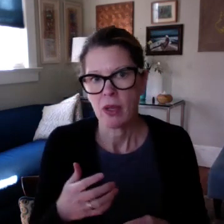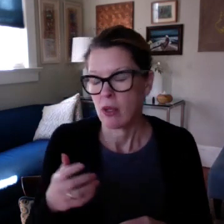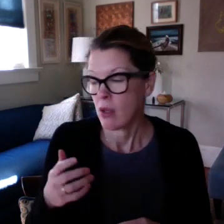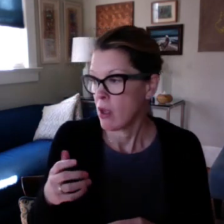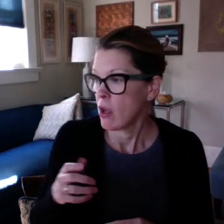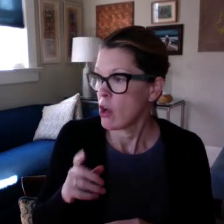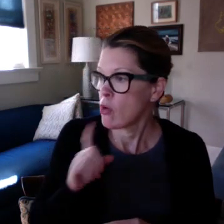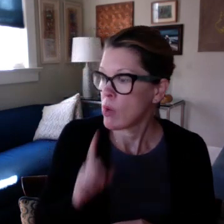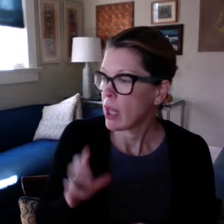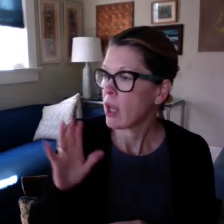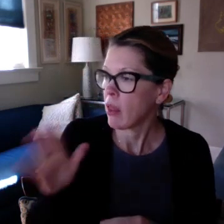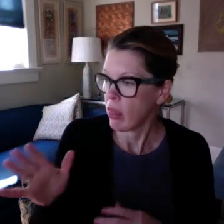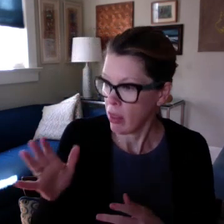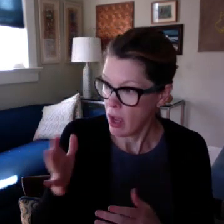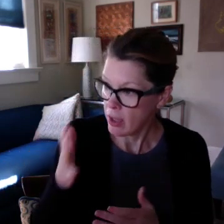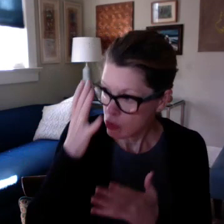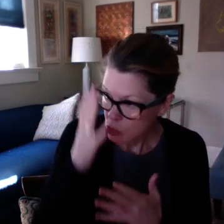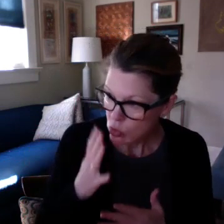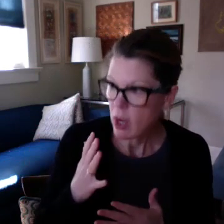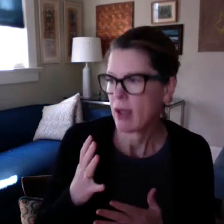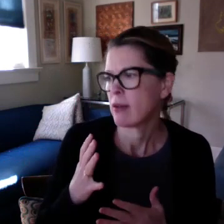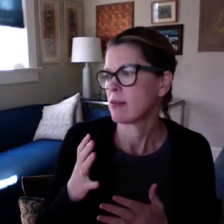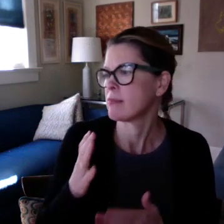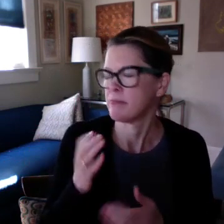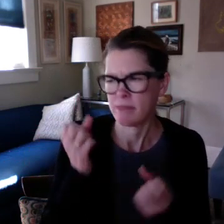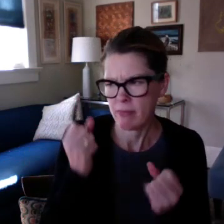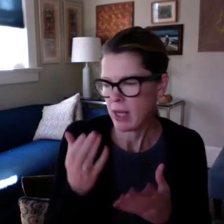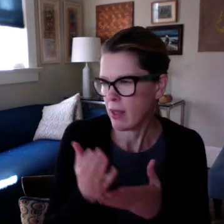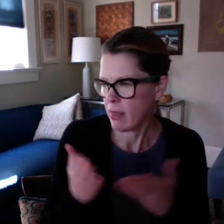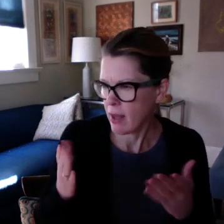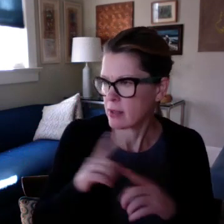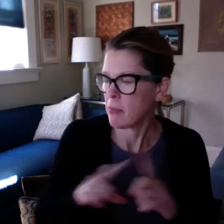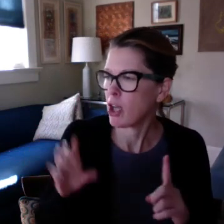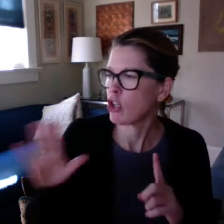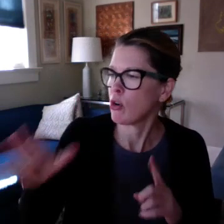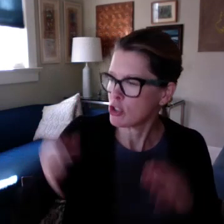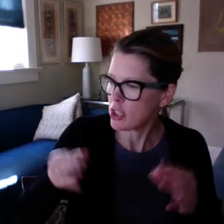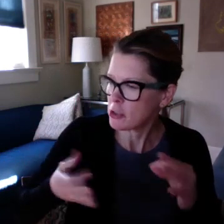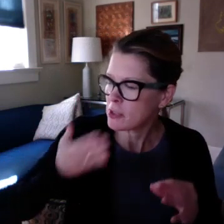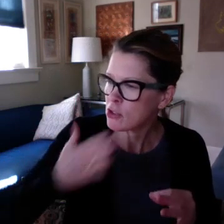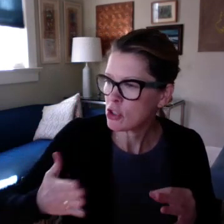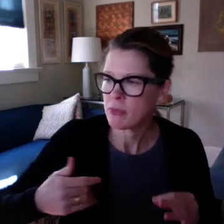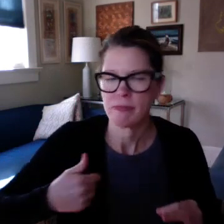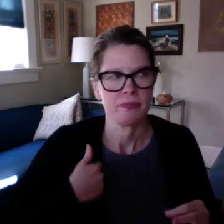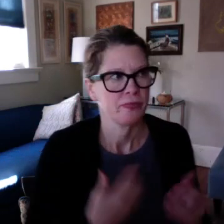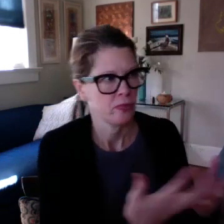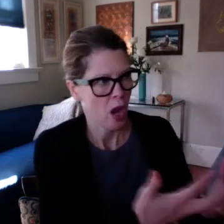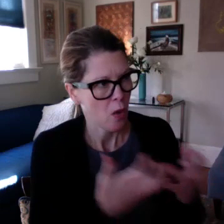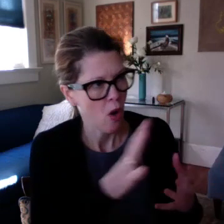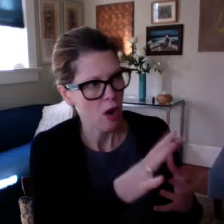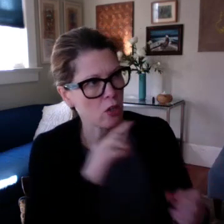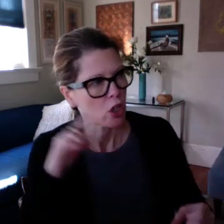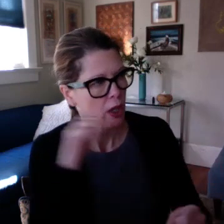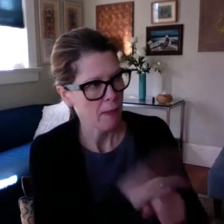dread, because your judgments are good. Behold, I long for your commandments. In